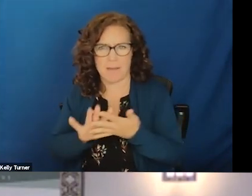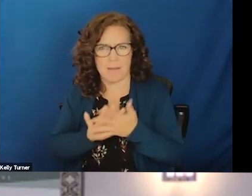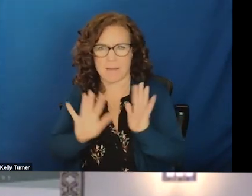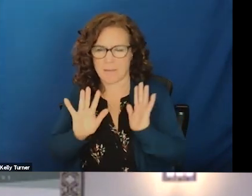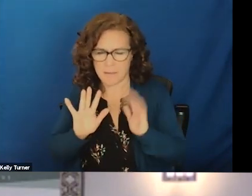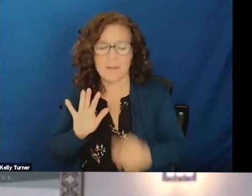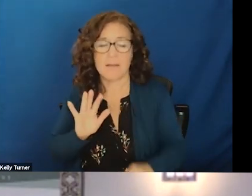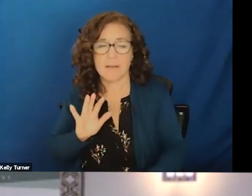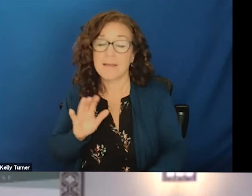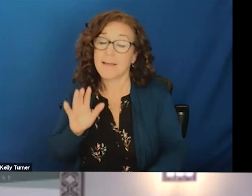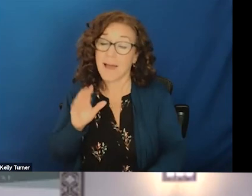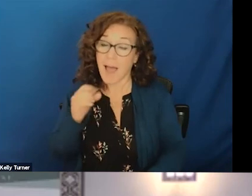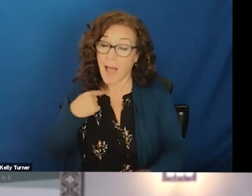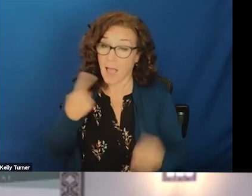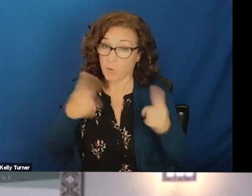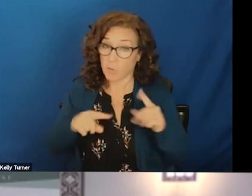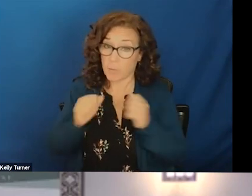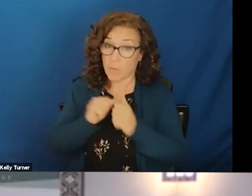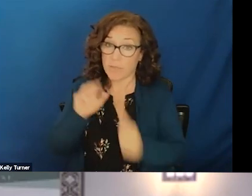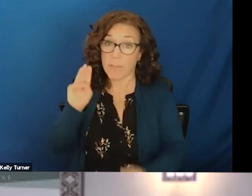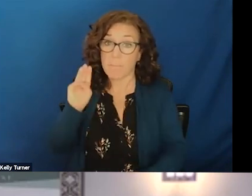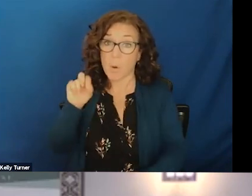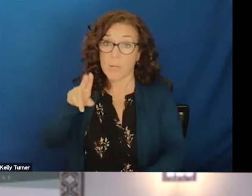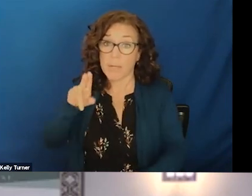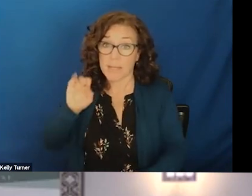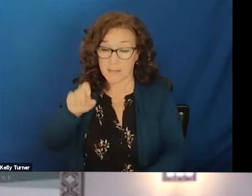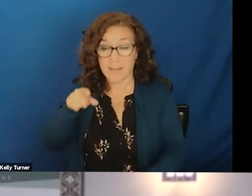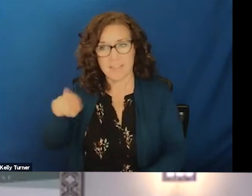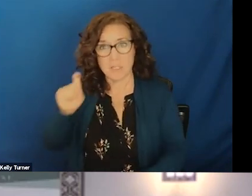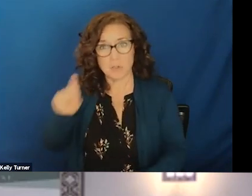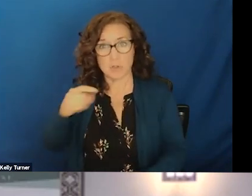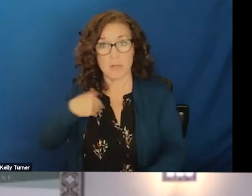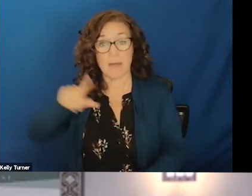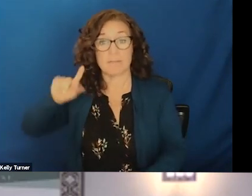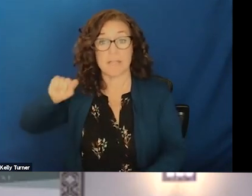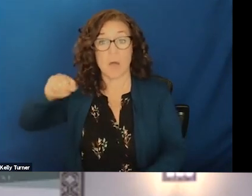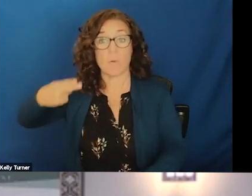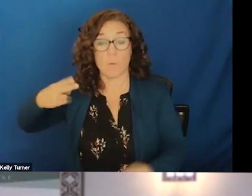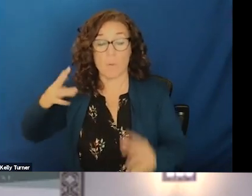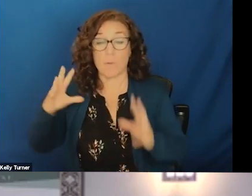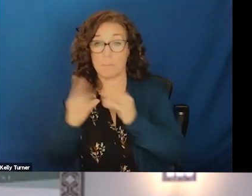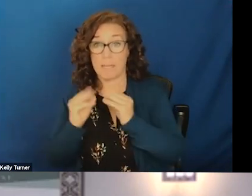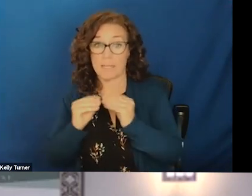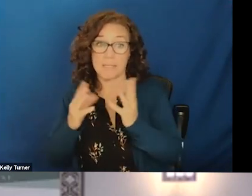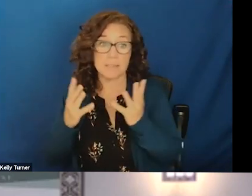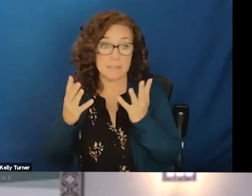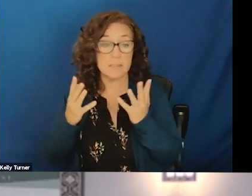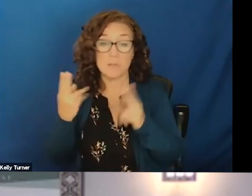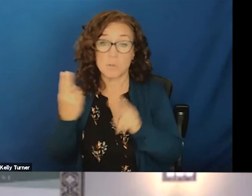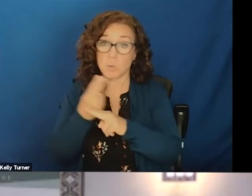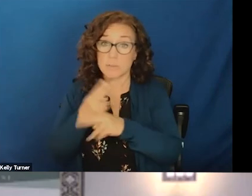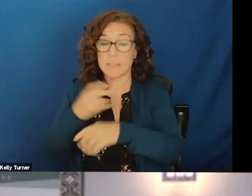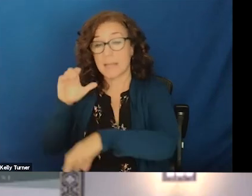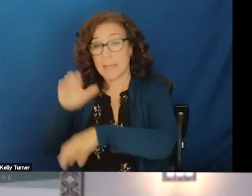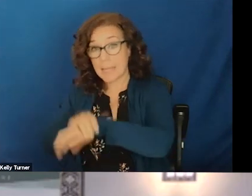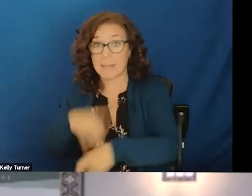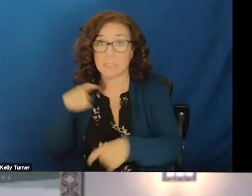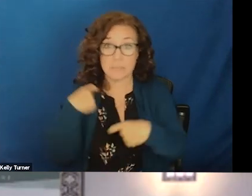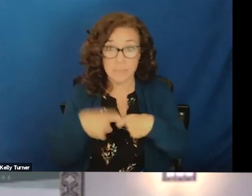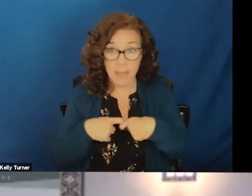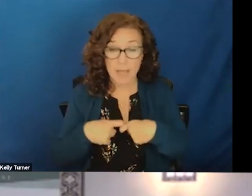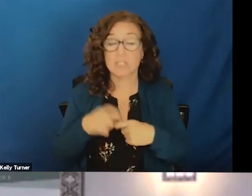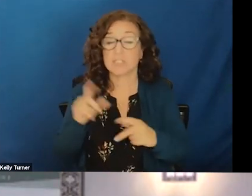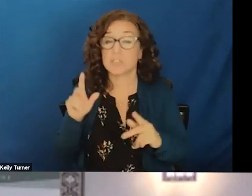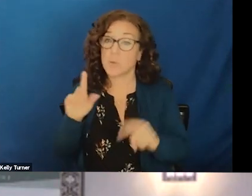hall meetings that are in Spanish and in English, where people can really look at charts and graphs, but